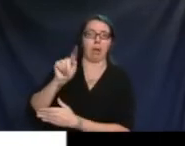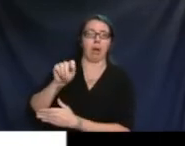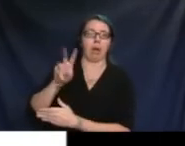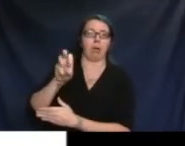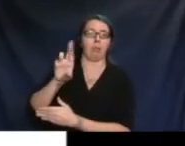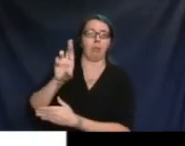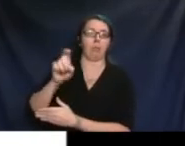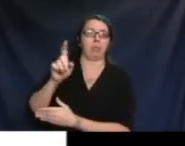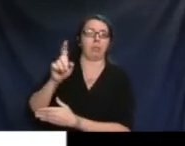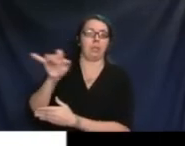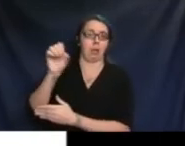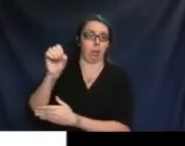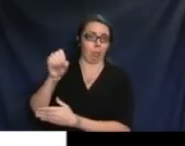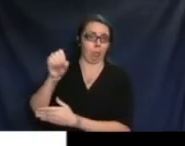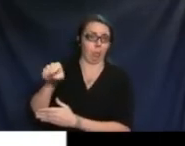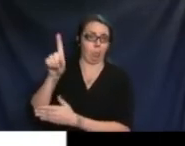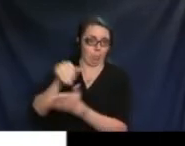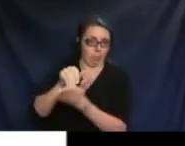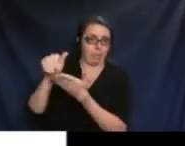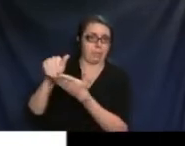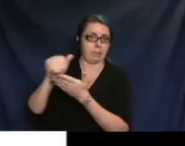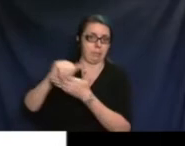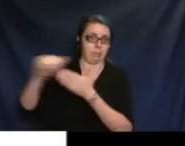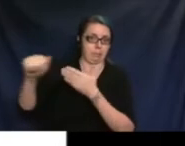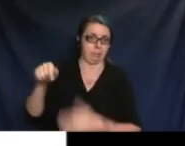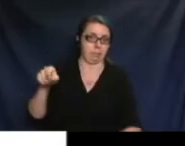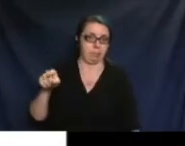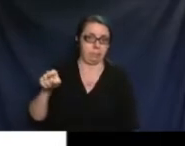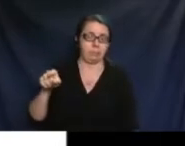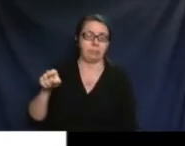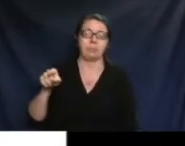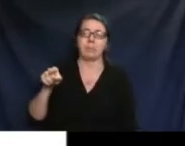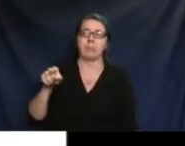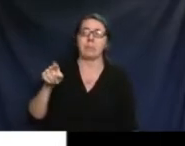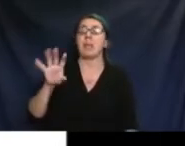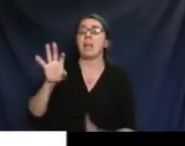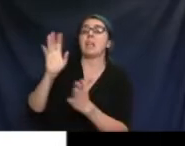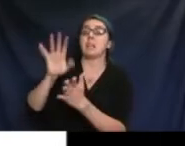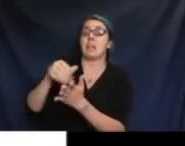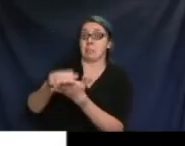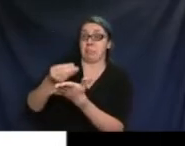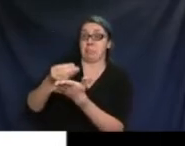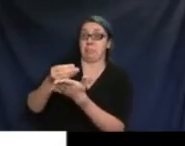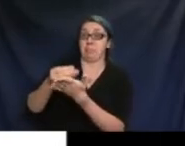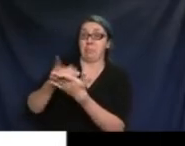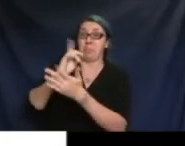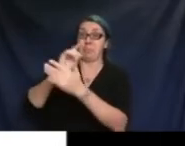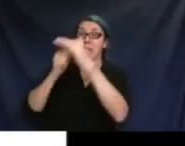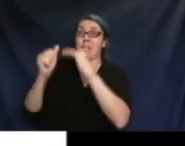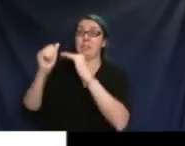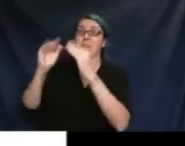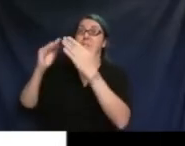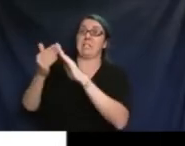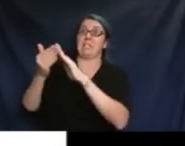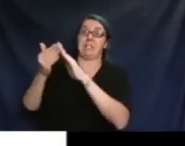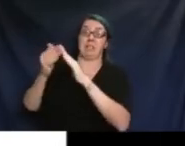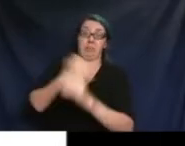There is also, and that's money that is within the city budget for ArtworxTO. There's